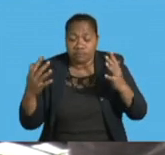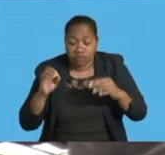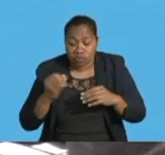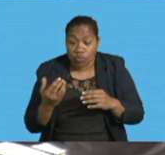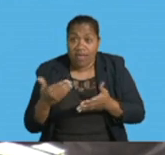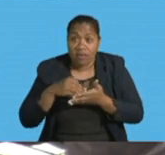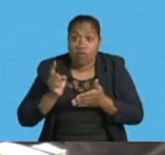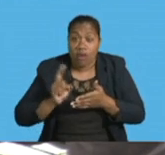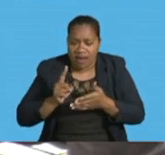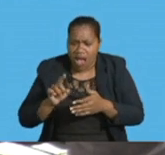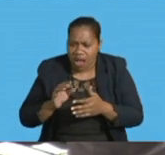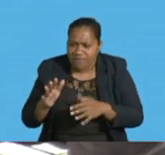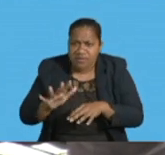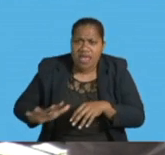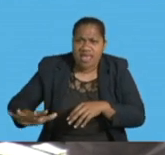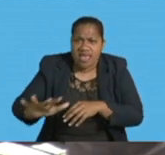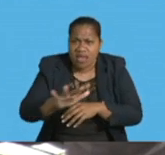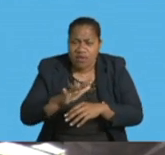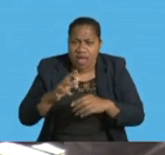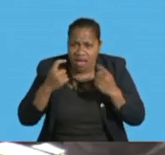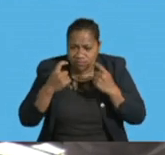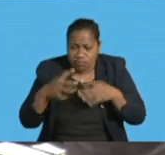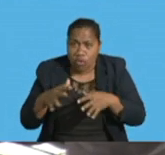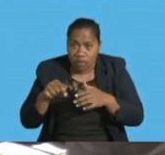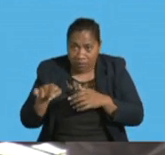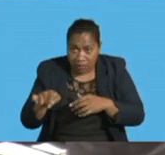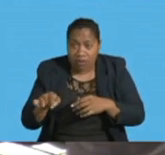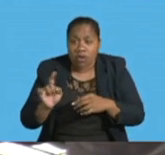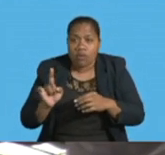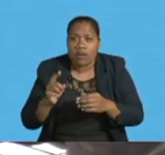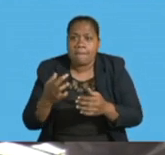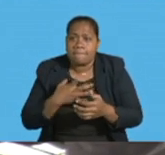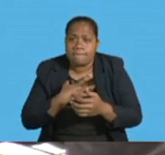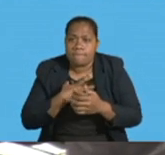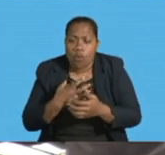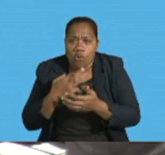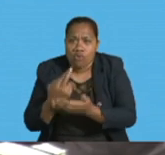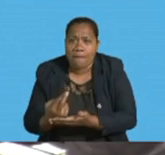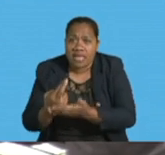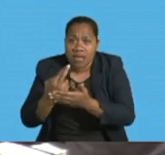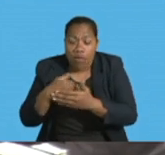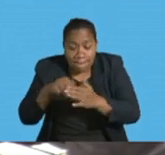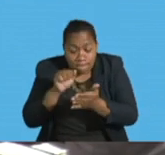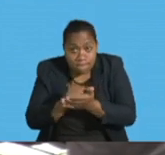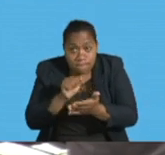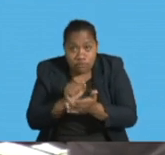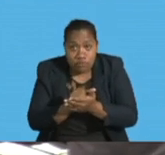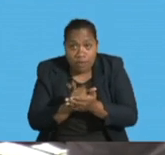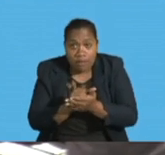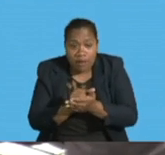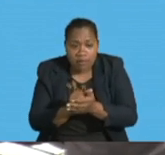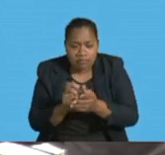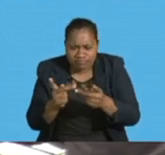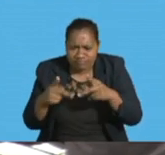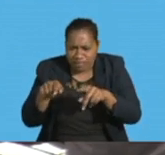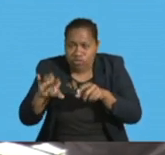the degraded area in the selected demonstration site would be rehabilitated with appropriate coastal tree species to